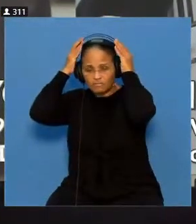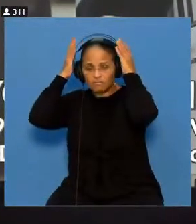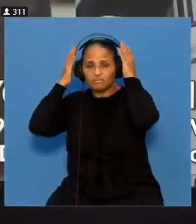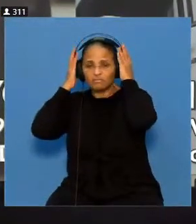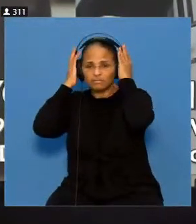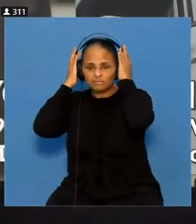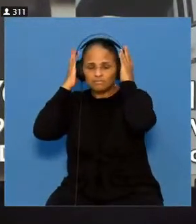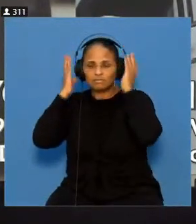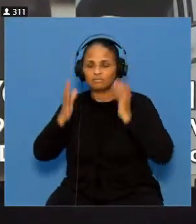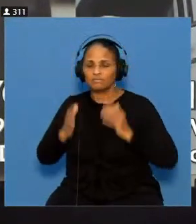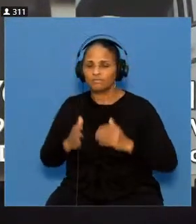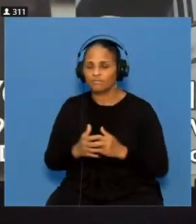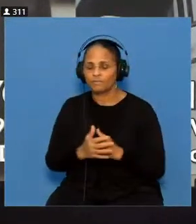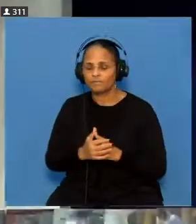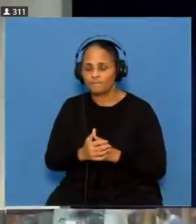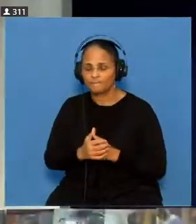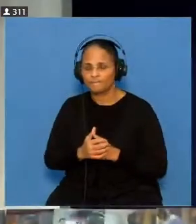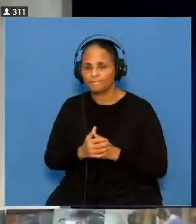Thank you.